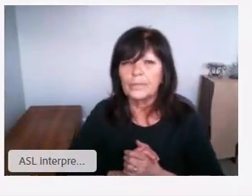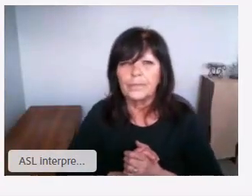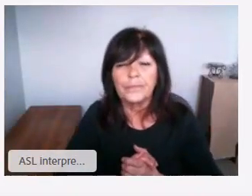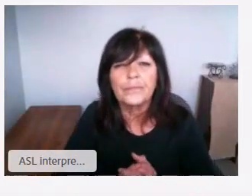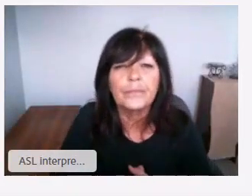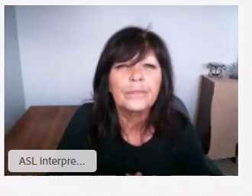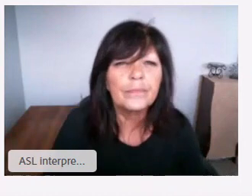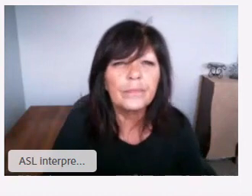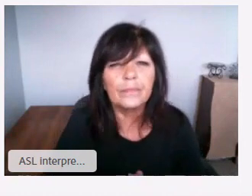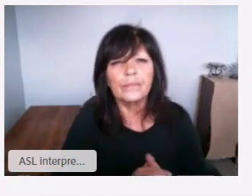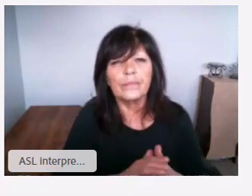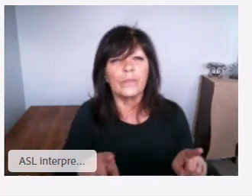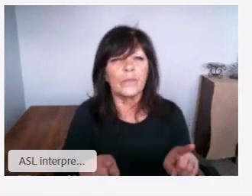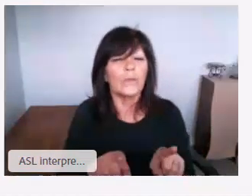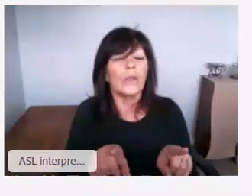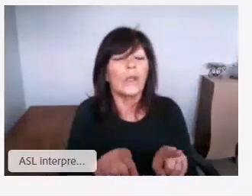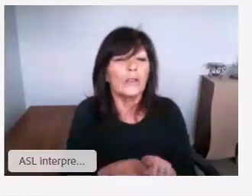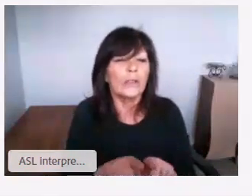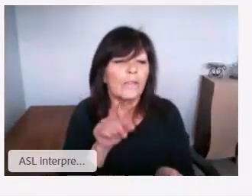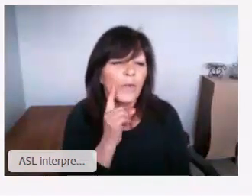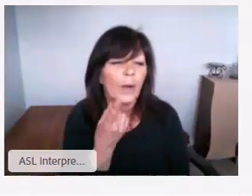Additionally, from an accessibility standpoint,